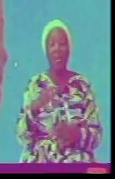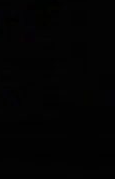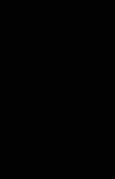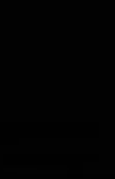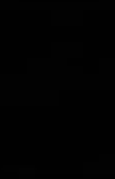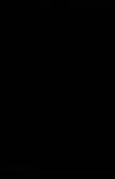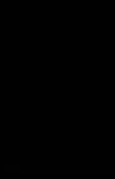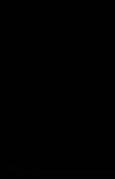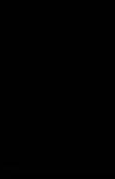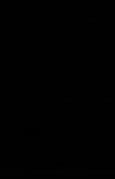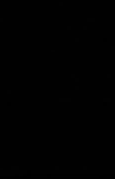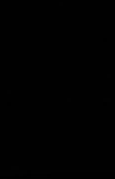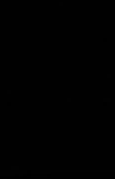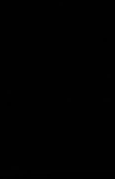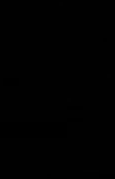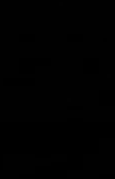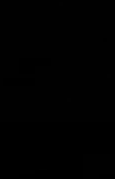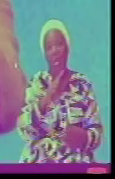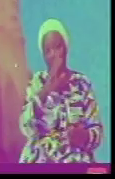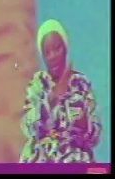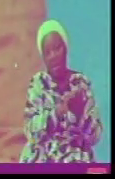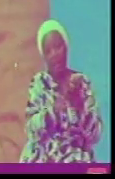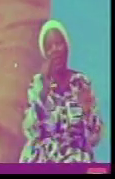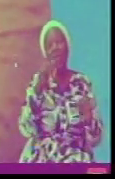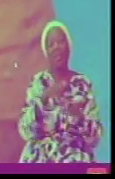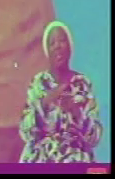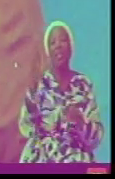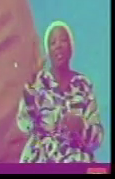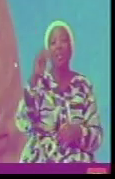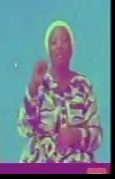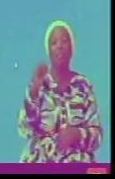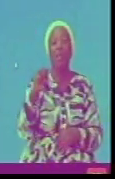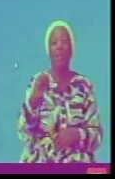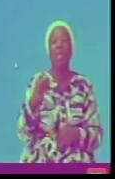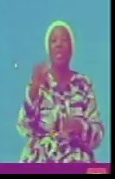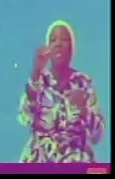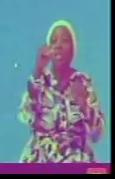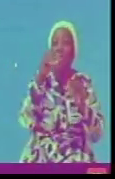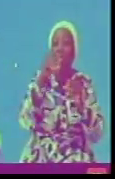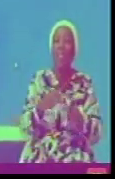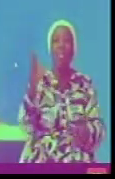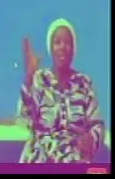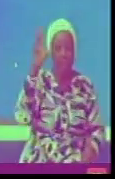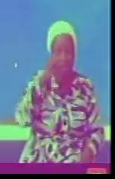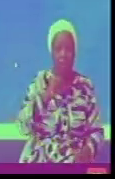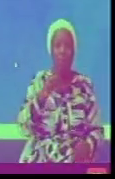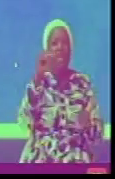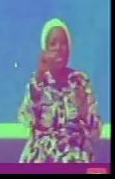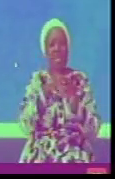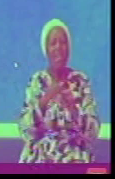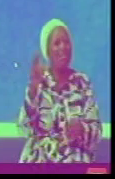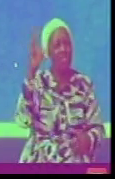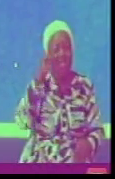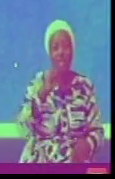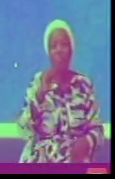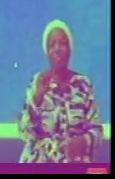from America, anywhere. It says that whosoever